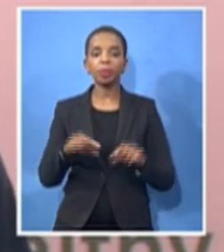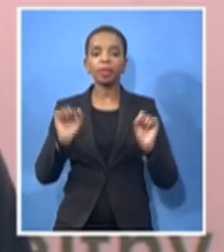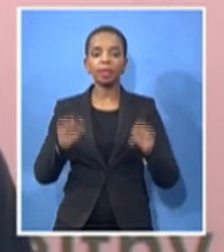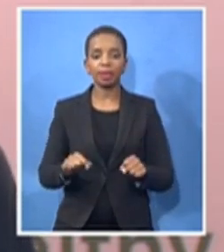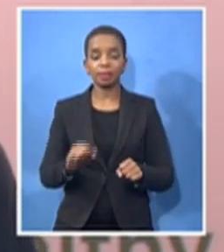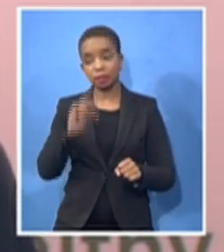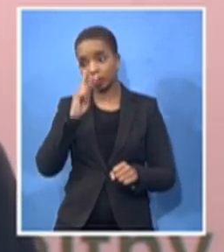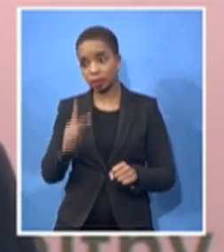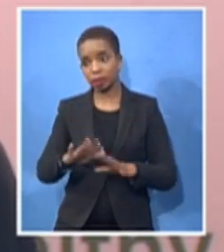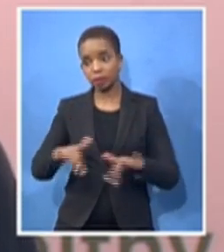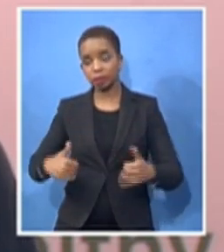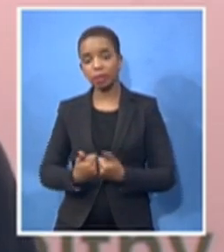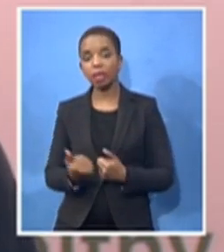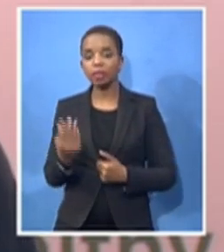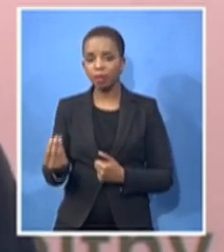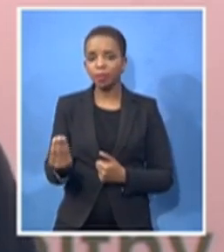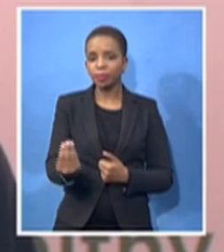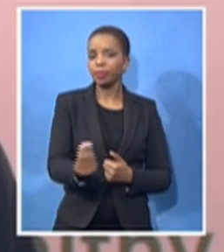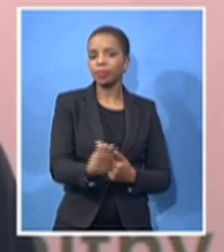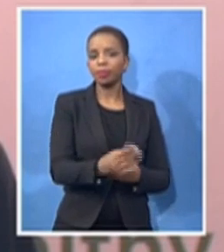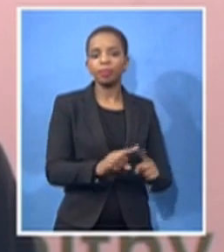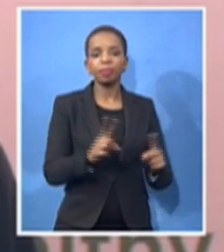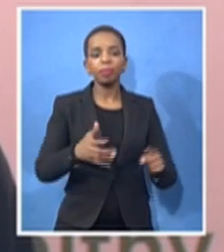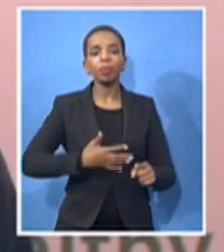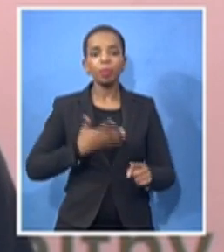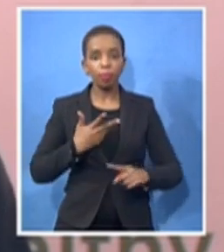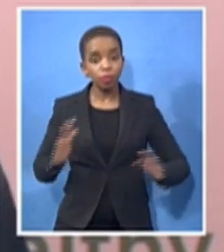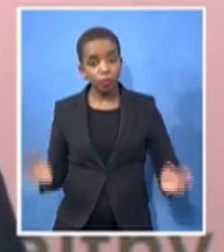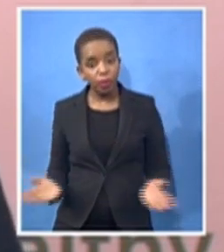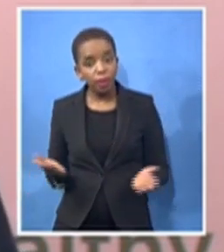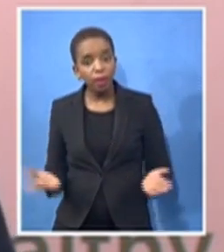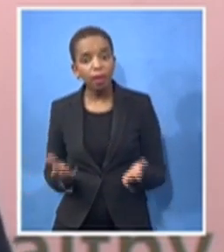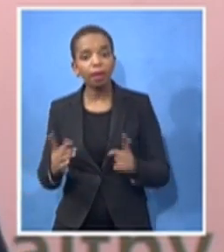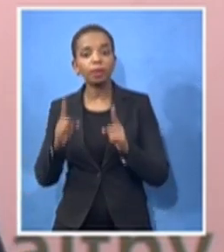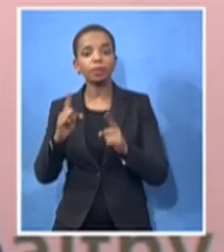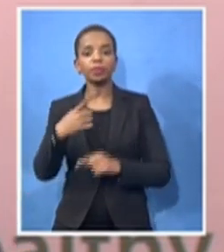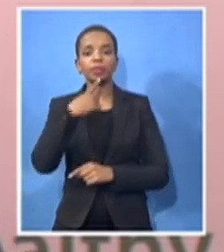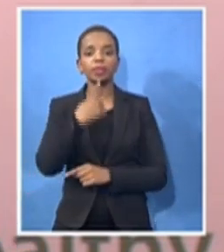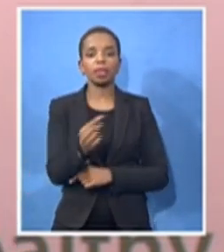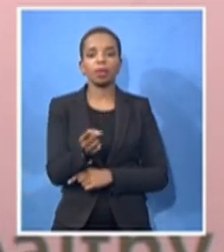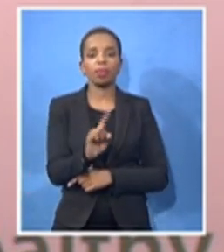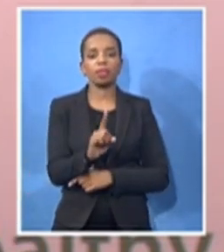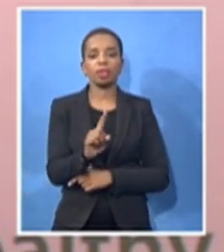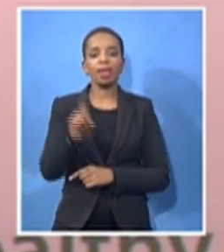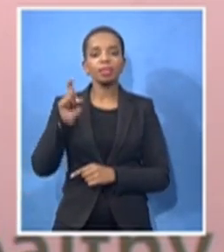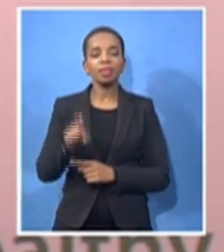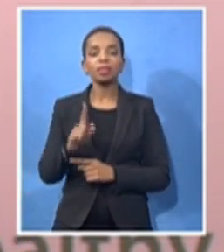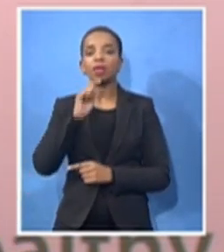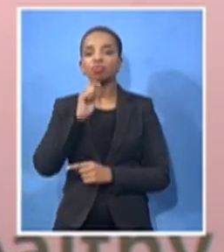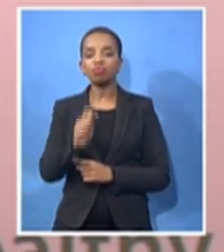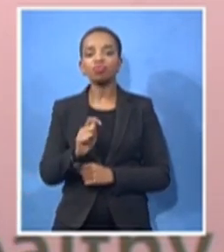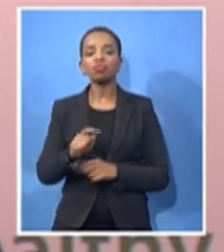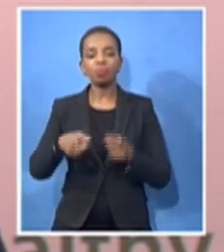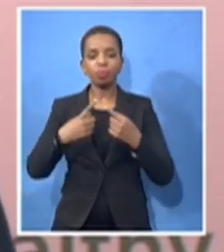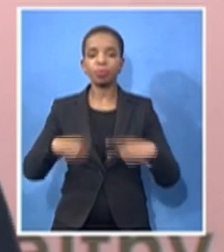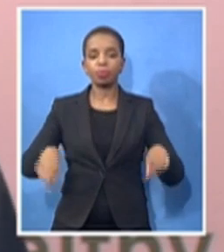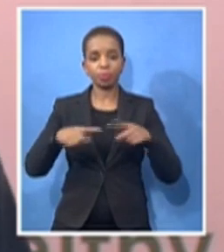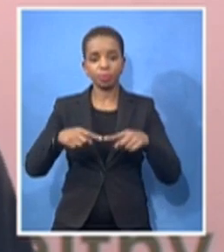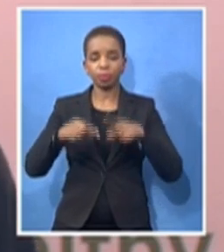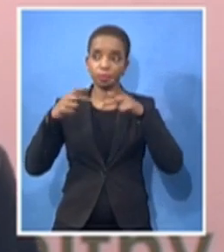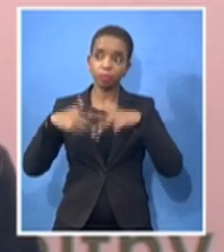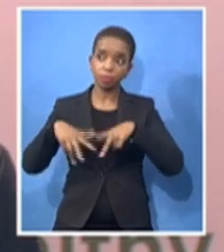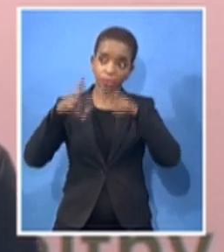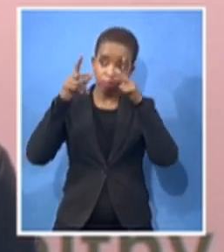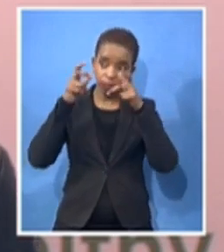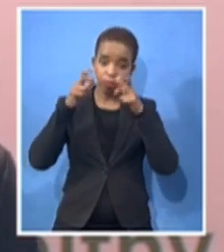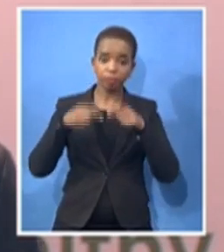say that this is not going without notice by ourselves at the national level, but